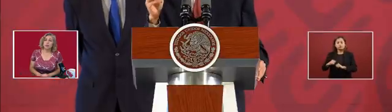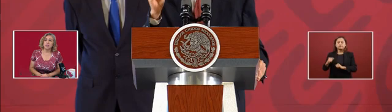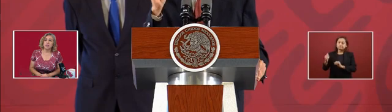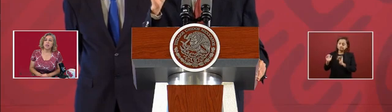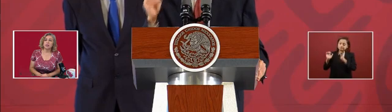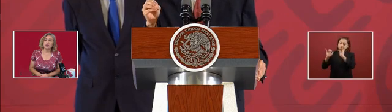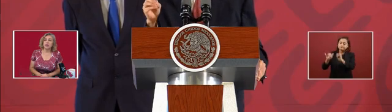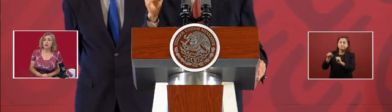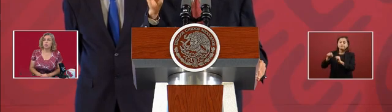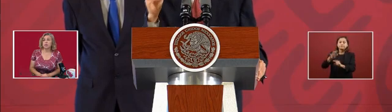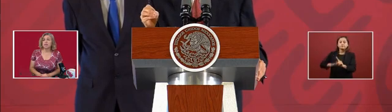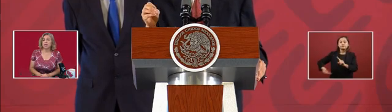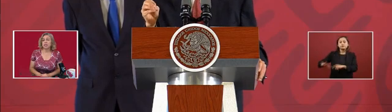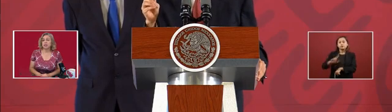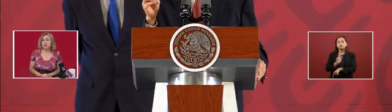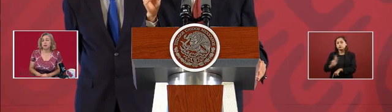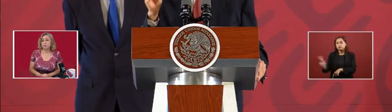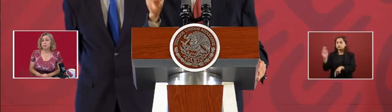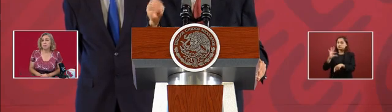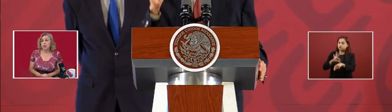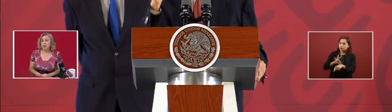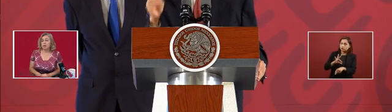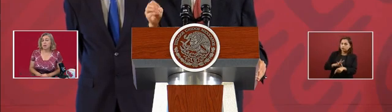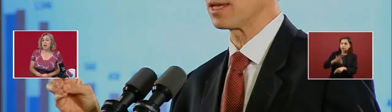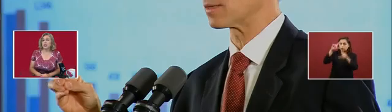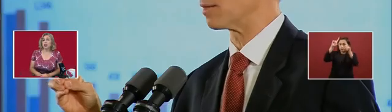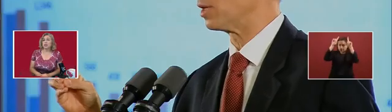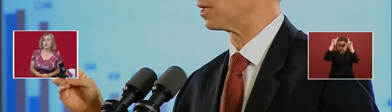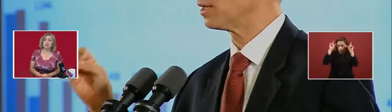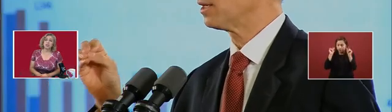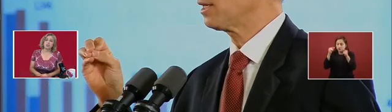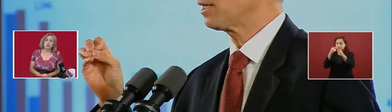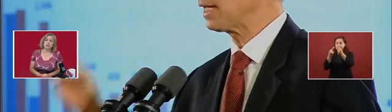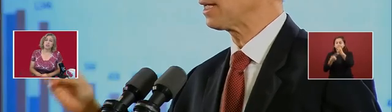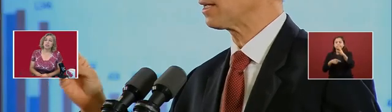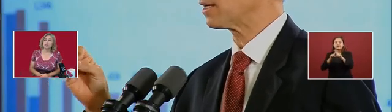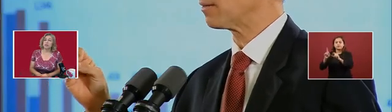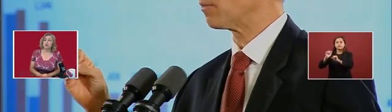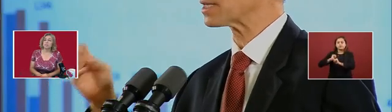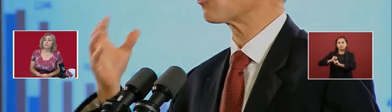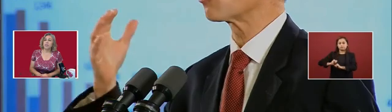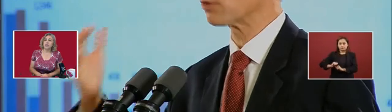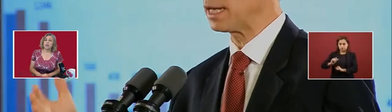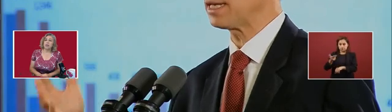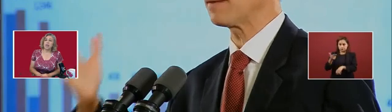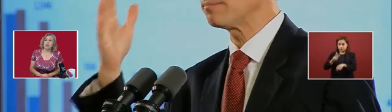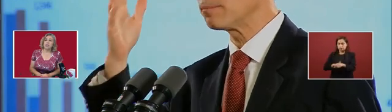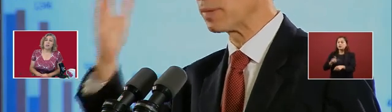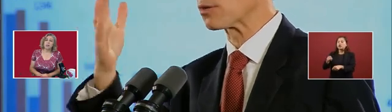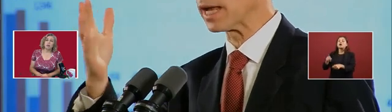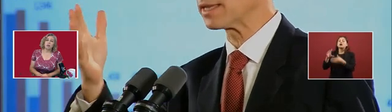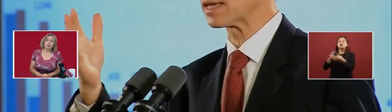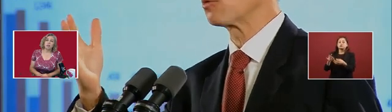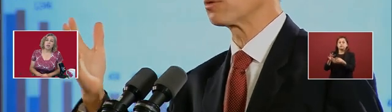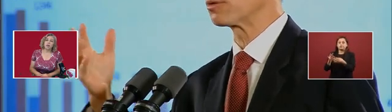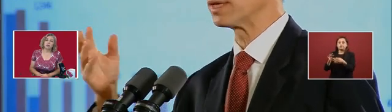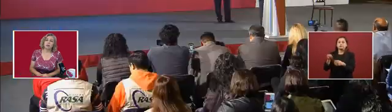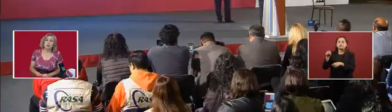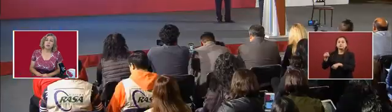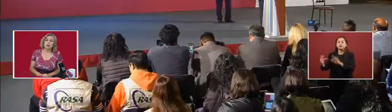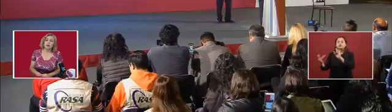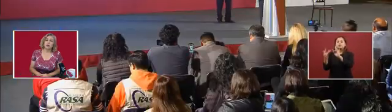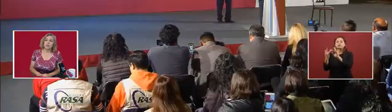organizado y apoyado they por la Organización organize Panamericana de la Salud y the con la participación del Pan Instituto Nacional American de Salud Pública y desde luego la Department of Secretaría de Health Salud de Chiapas, un curso